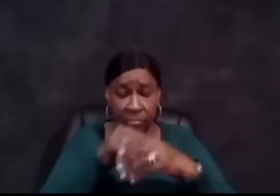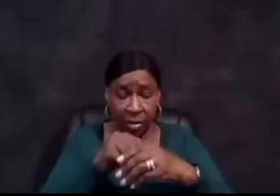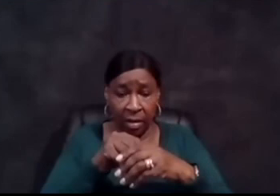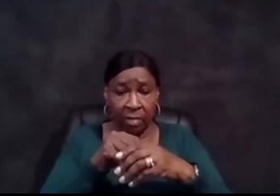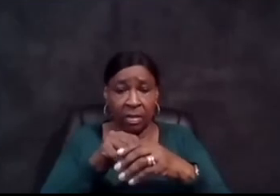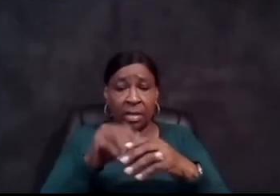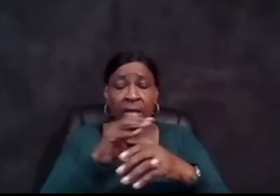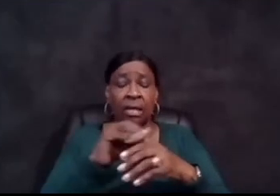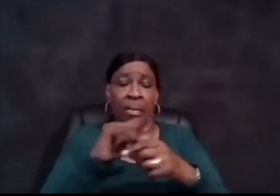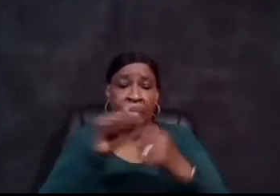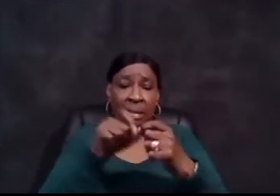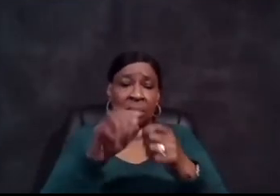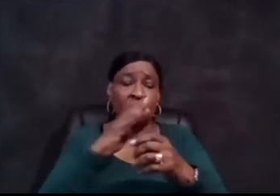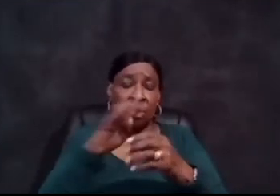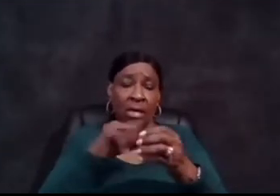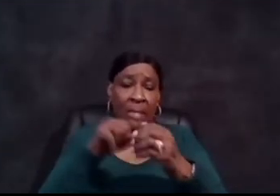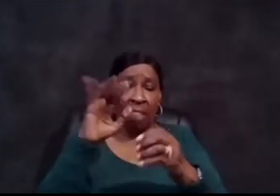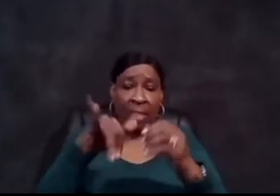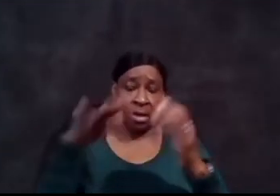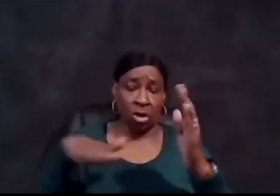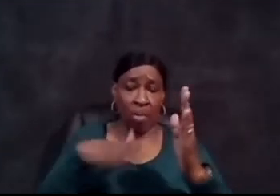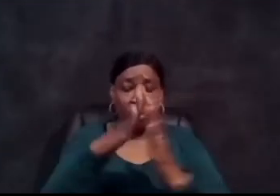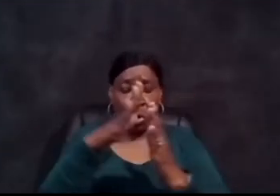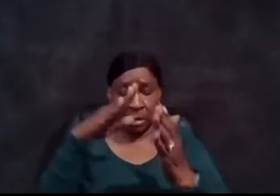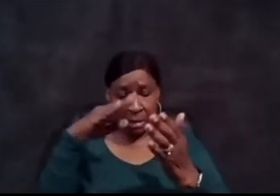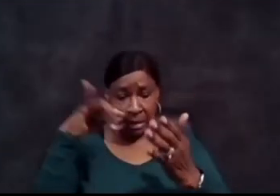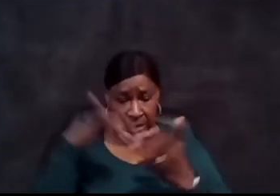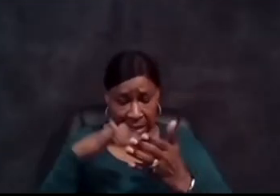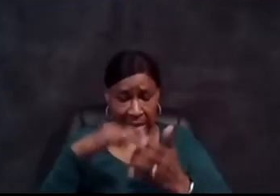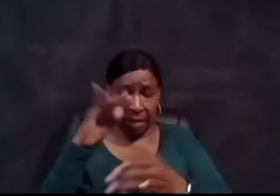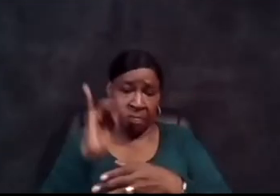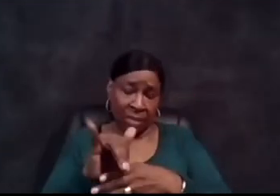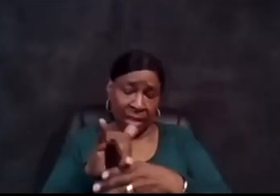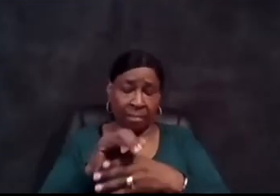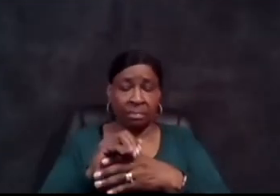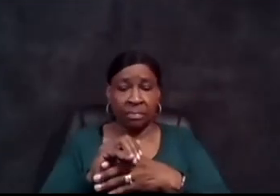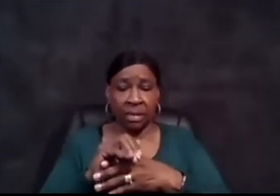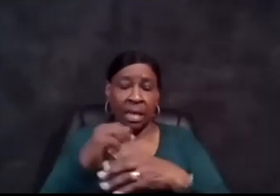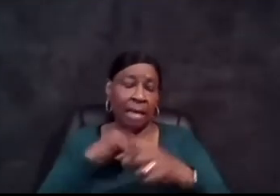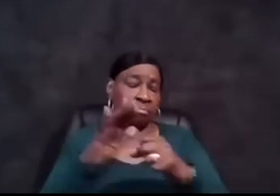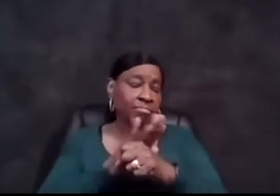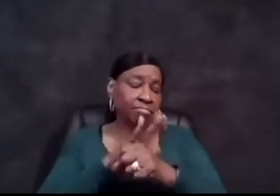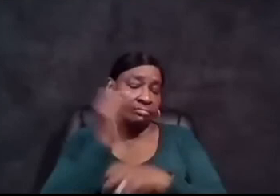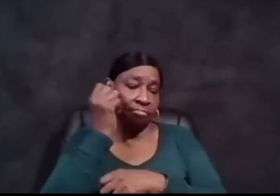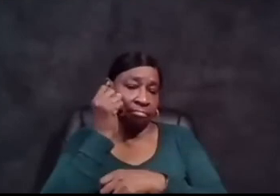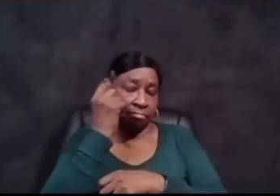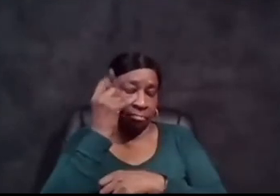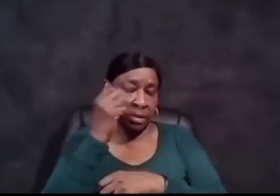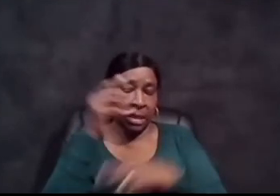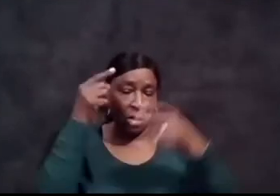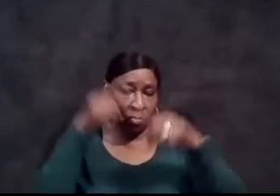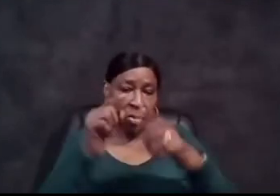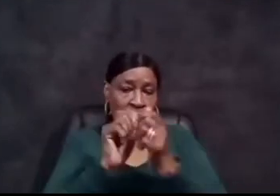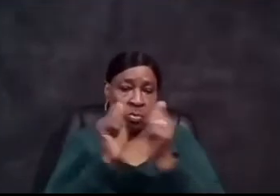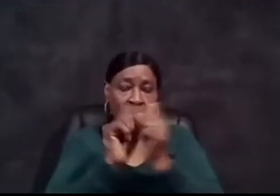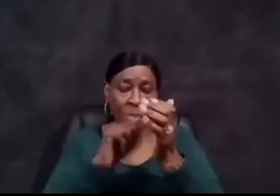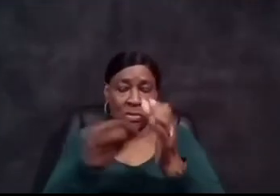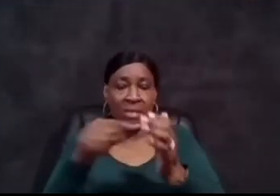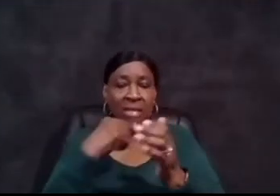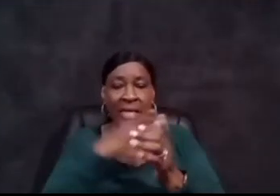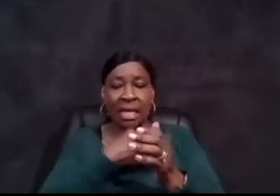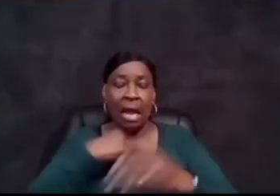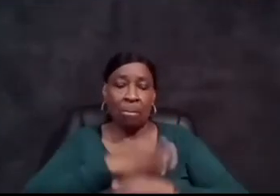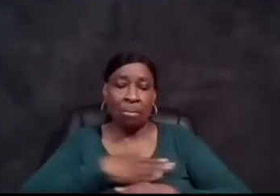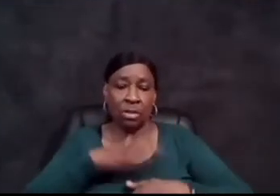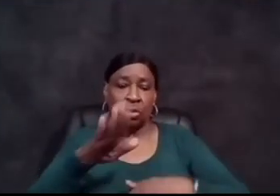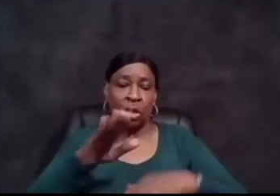about that approach to studying that. So, but I totally agree with you and appreciate the response. Thank you. Yeah. And